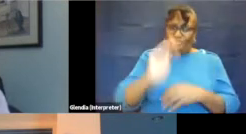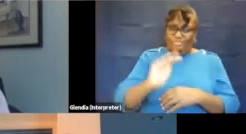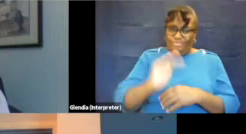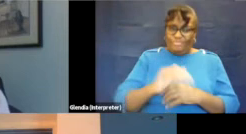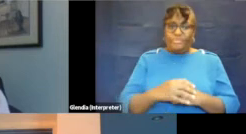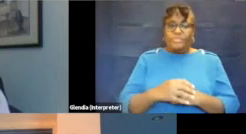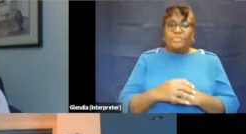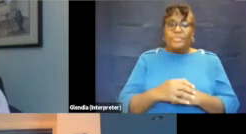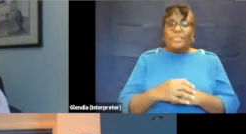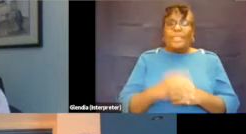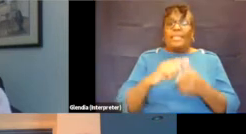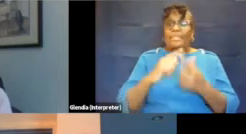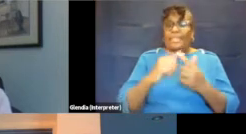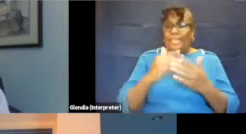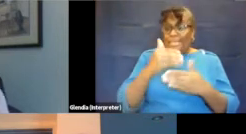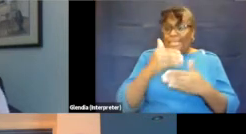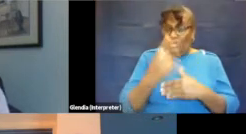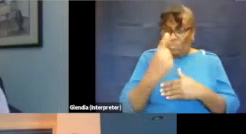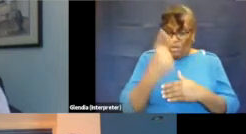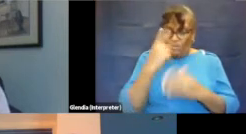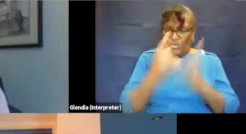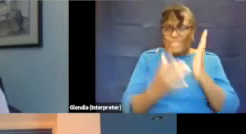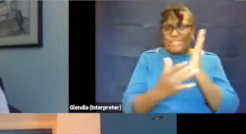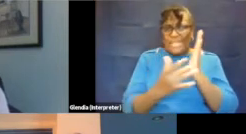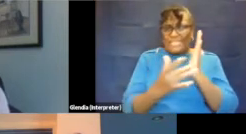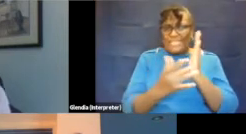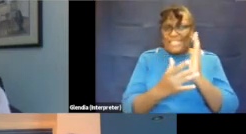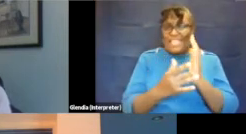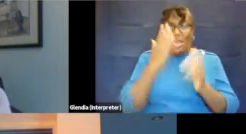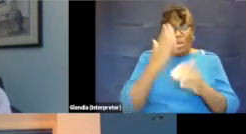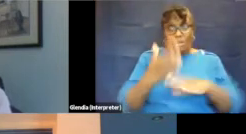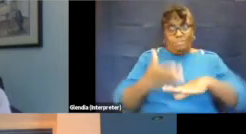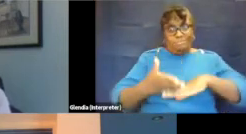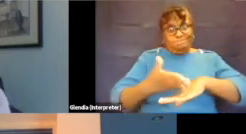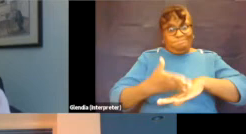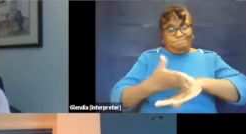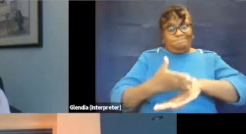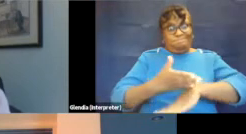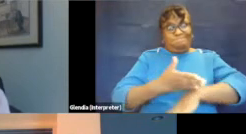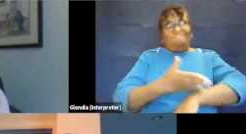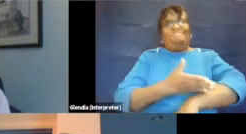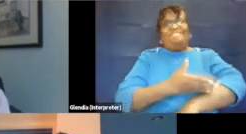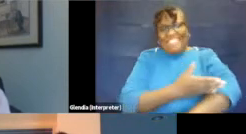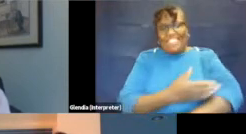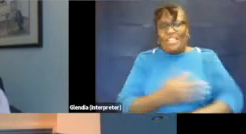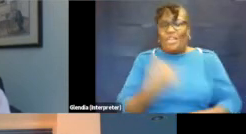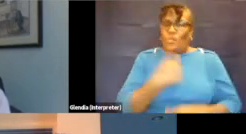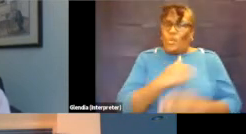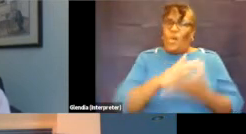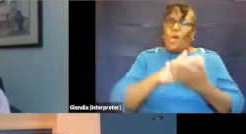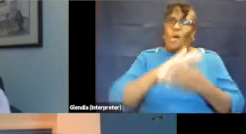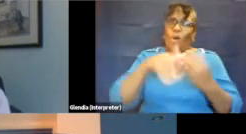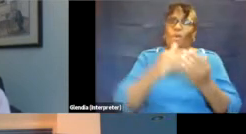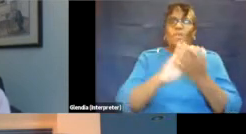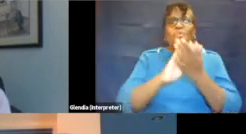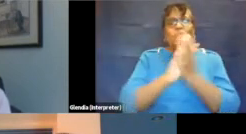be for technology. So it's come a long way, and we have all gotten more savvy in technology